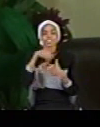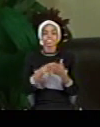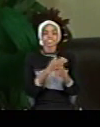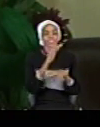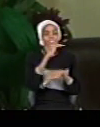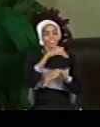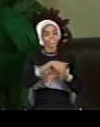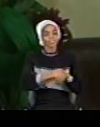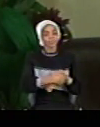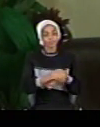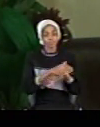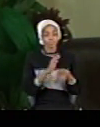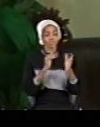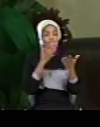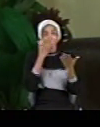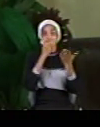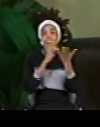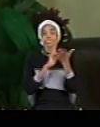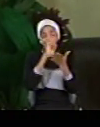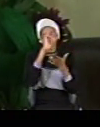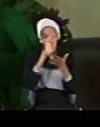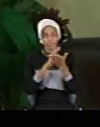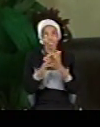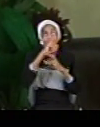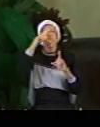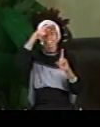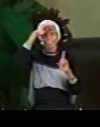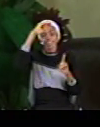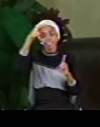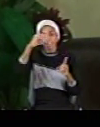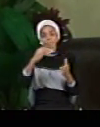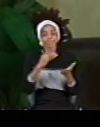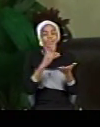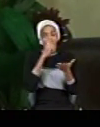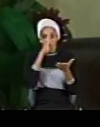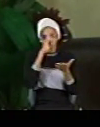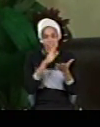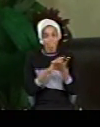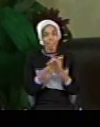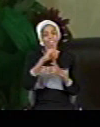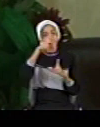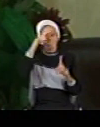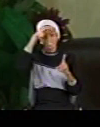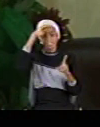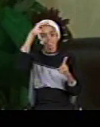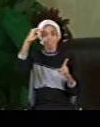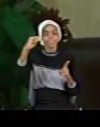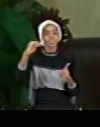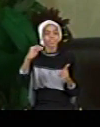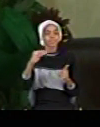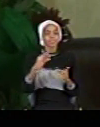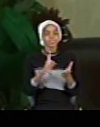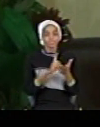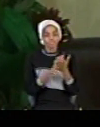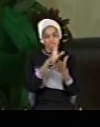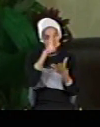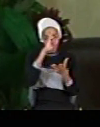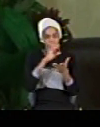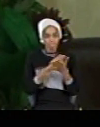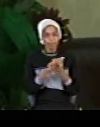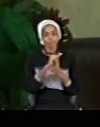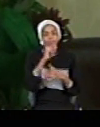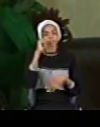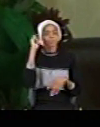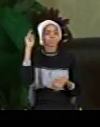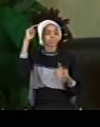the noontime. Trust him, trust him, trust him till